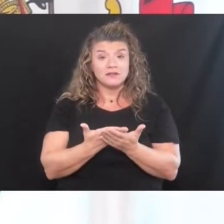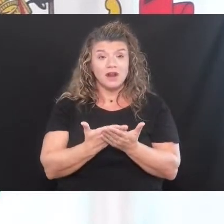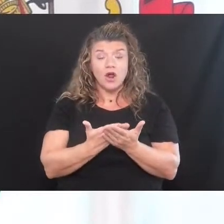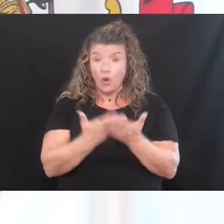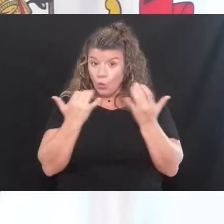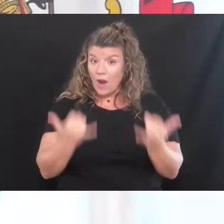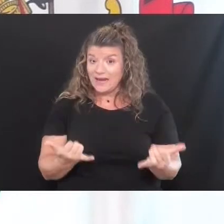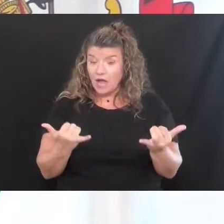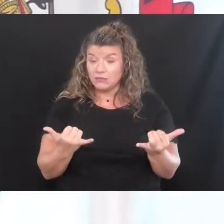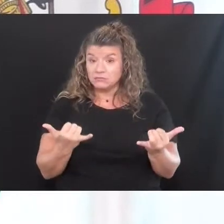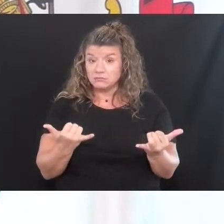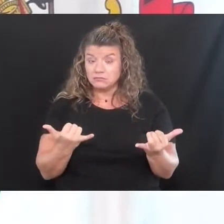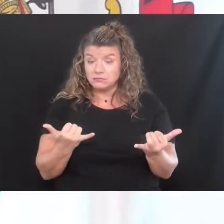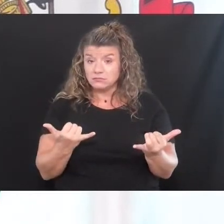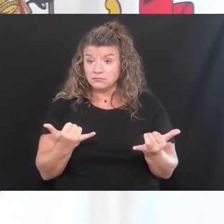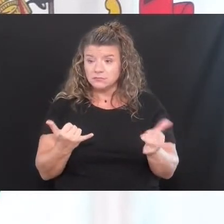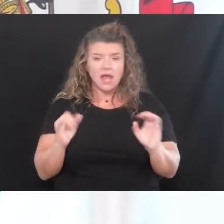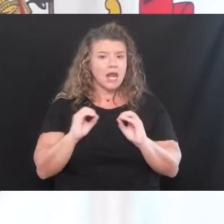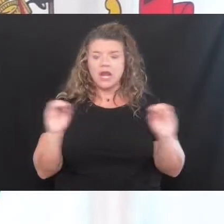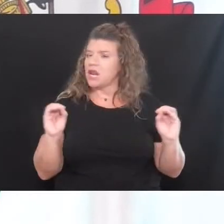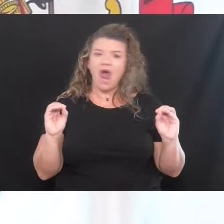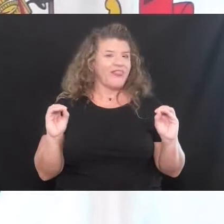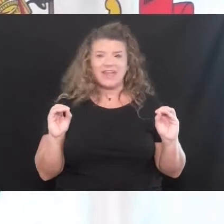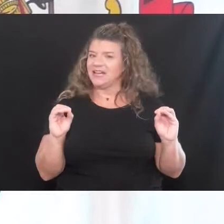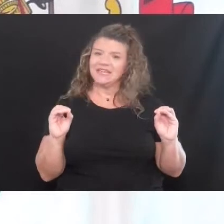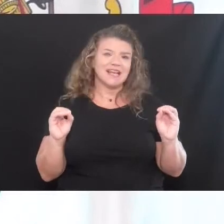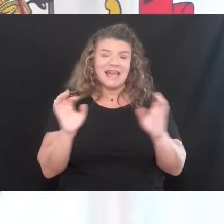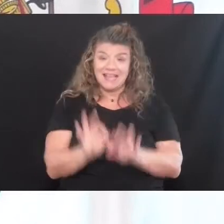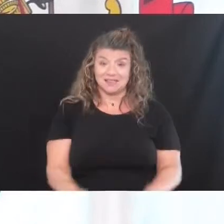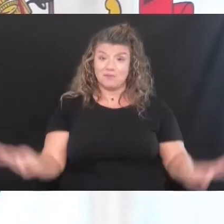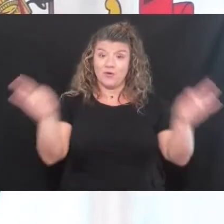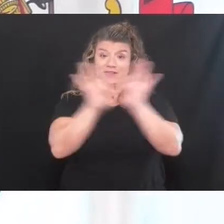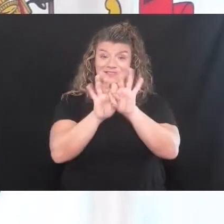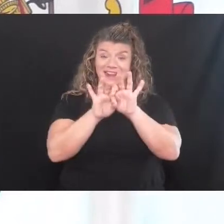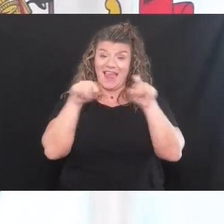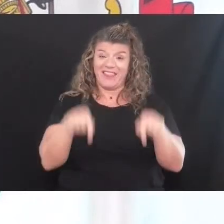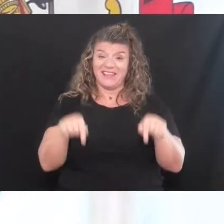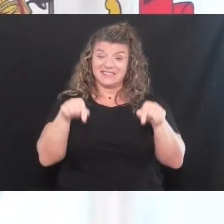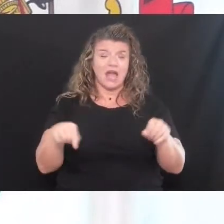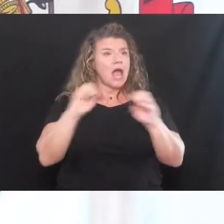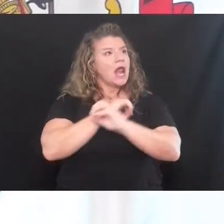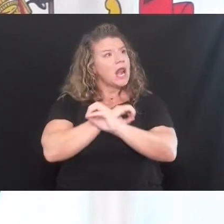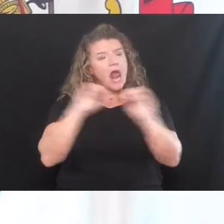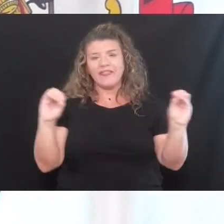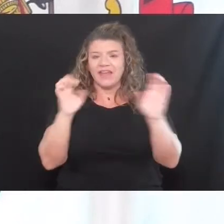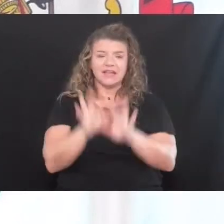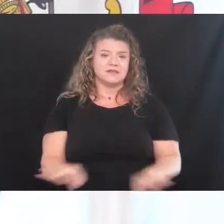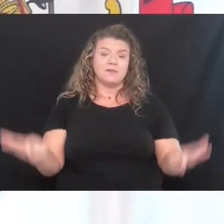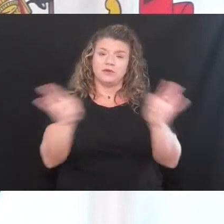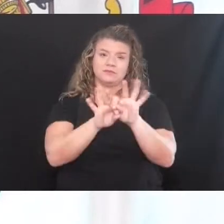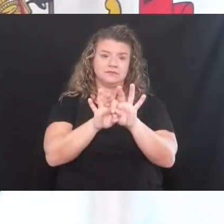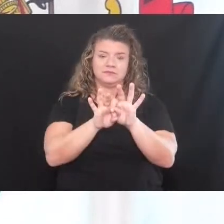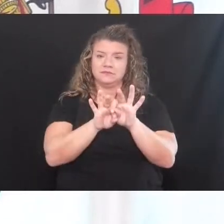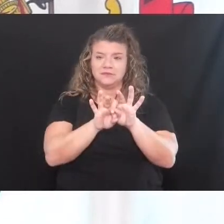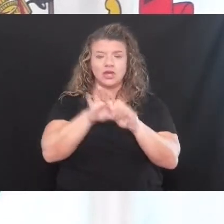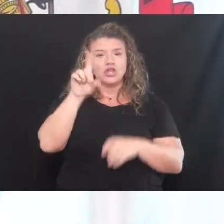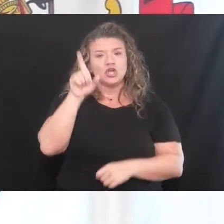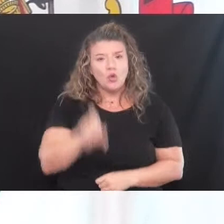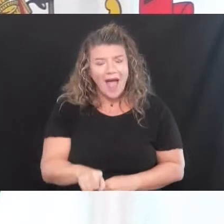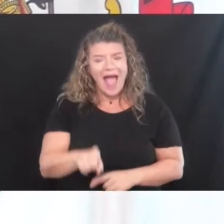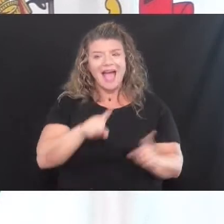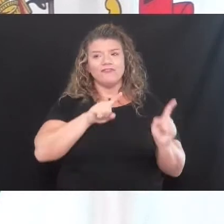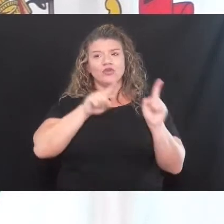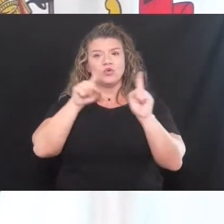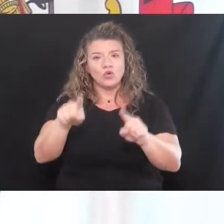Right now, nothing is as important as this. Nothing. Absolutely, you've got to run